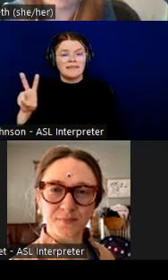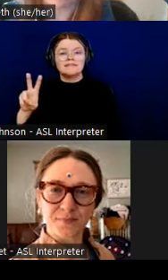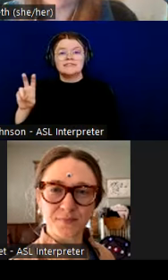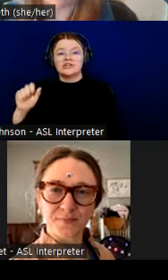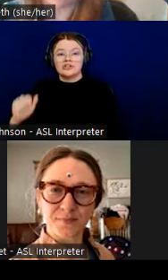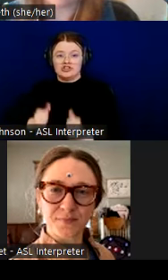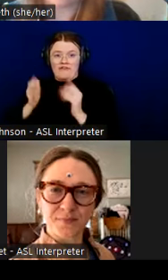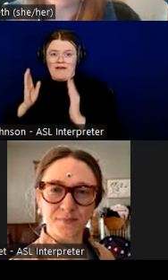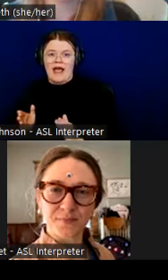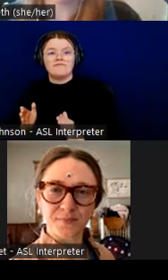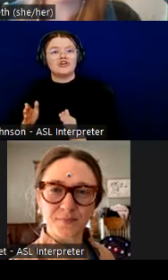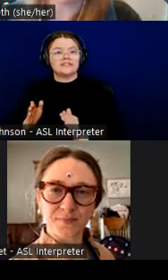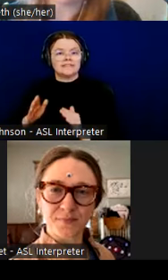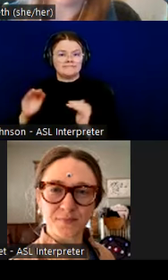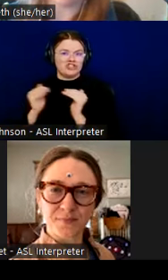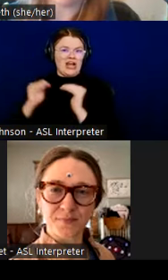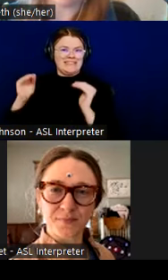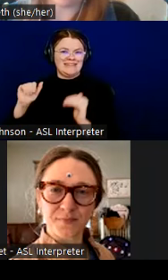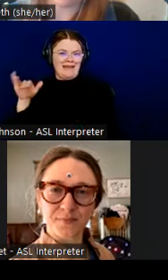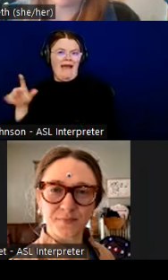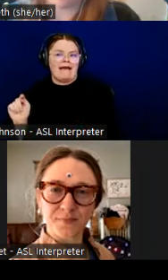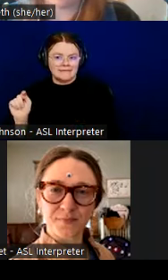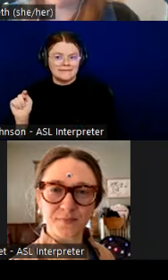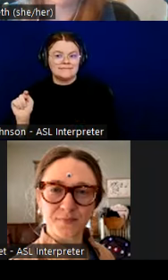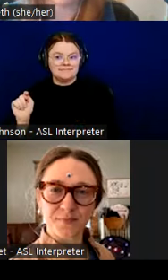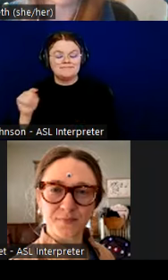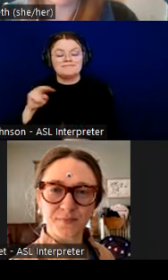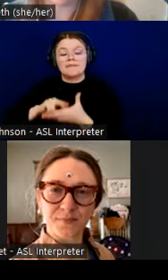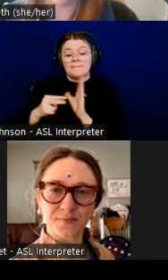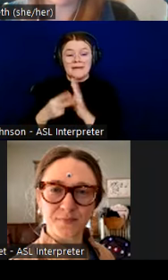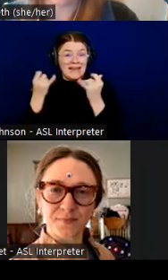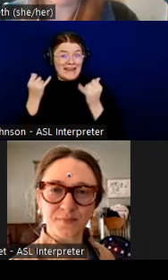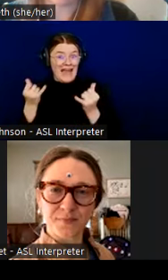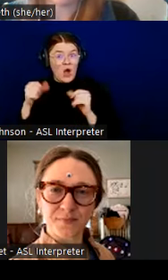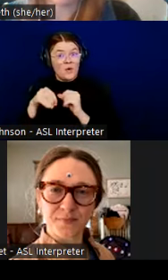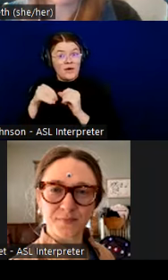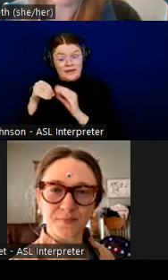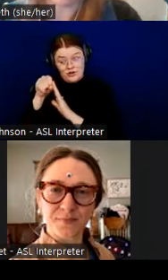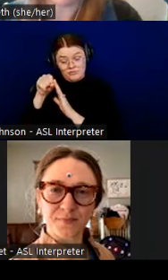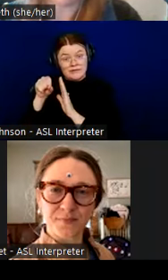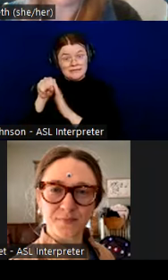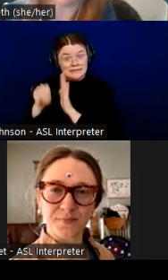for victim survivors to have their experiences of abuse taken into consideration